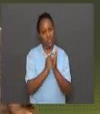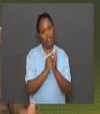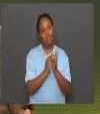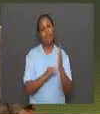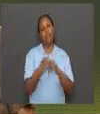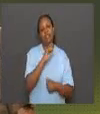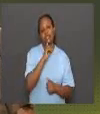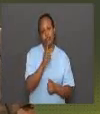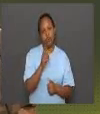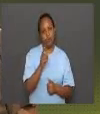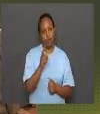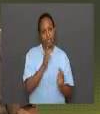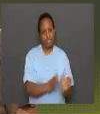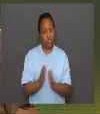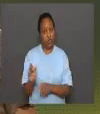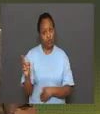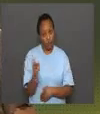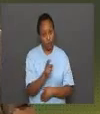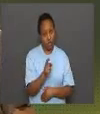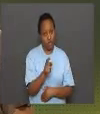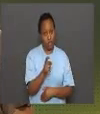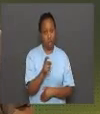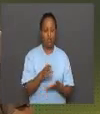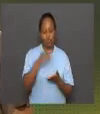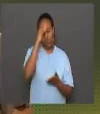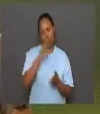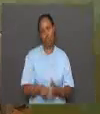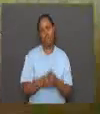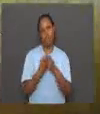If you are ready, students, we will begin the lesson.